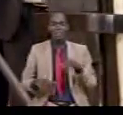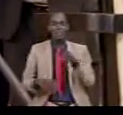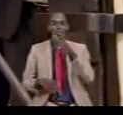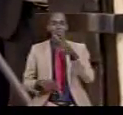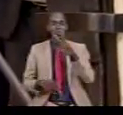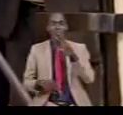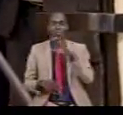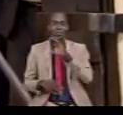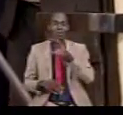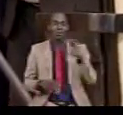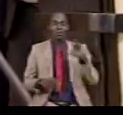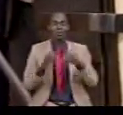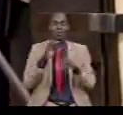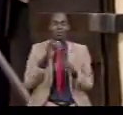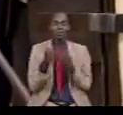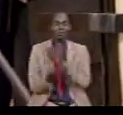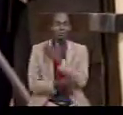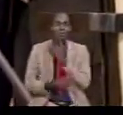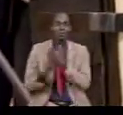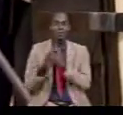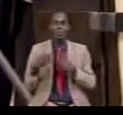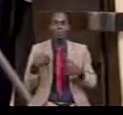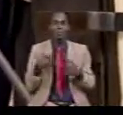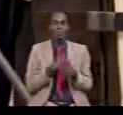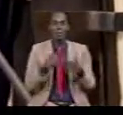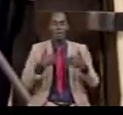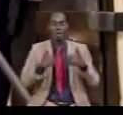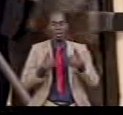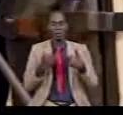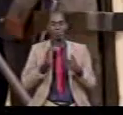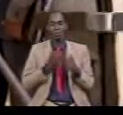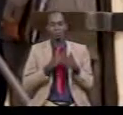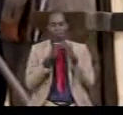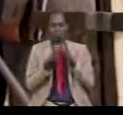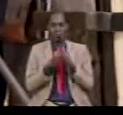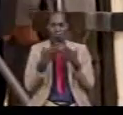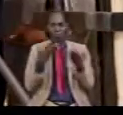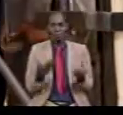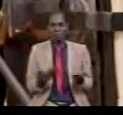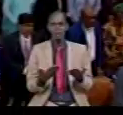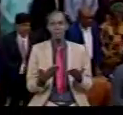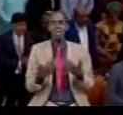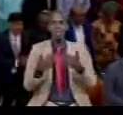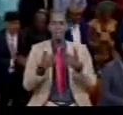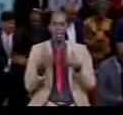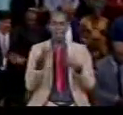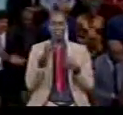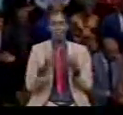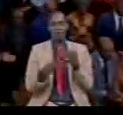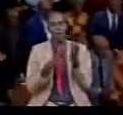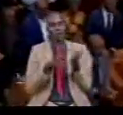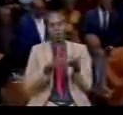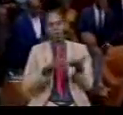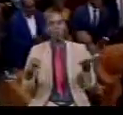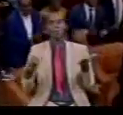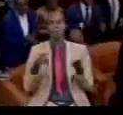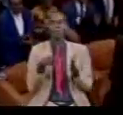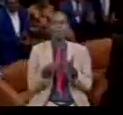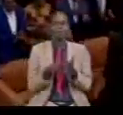countries where we have our presence now, have a copy. Read